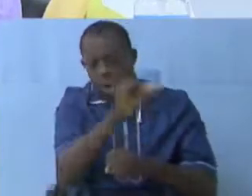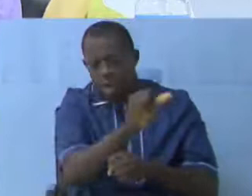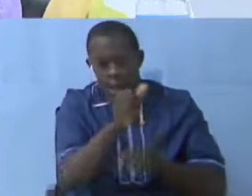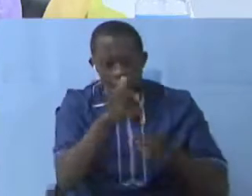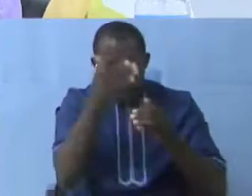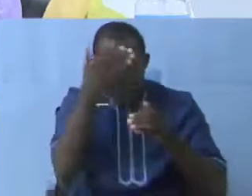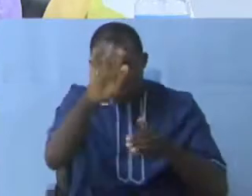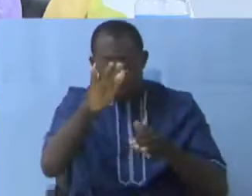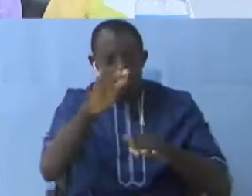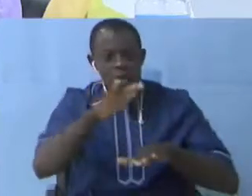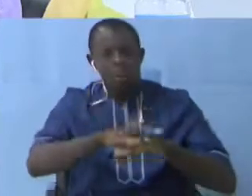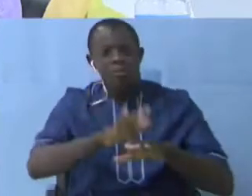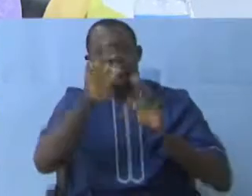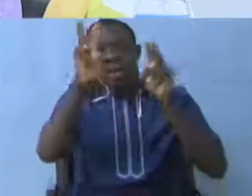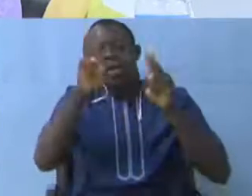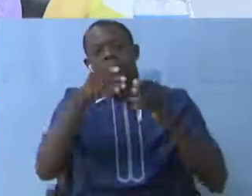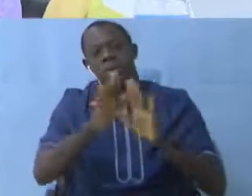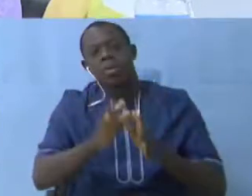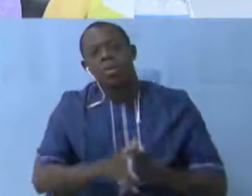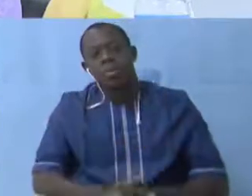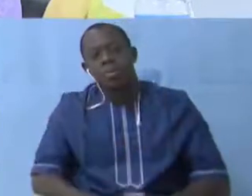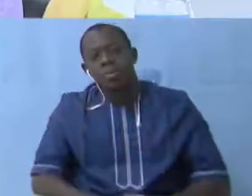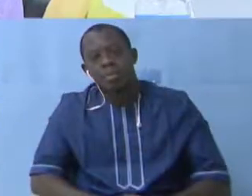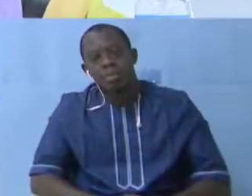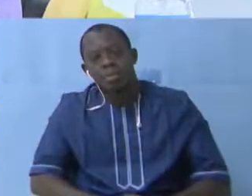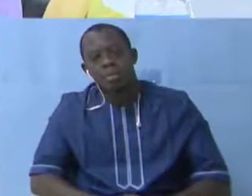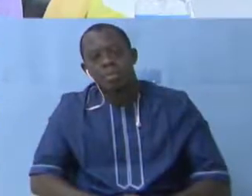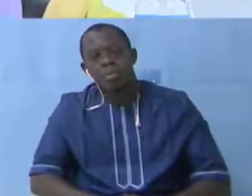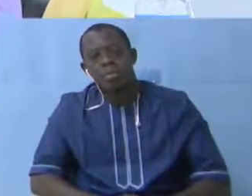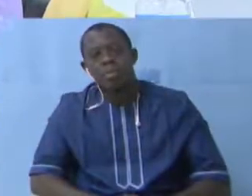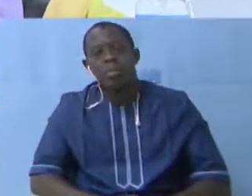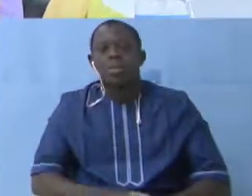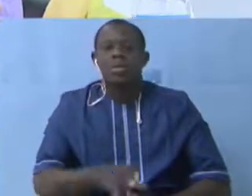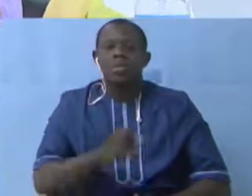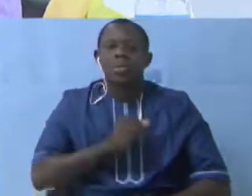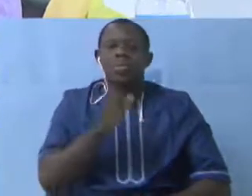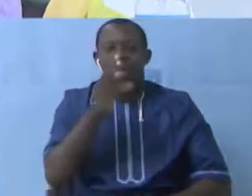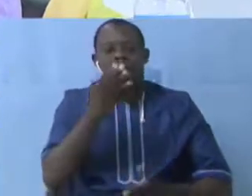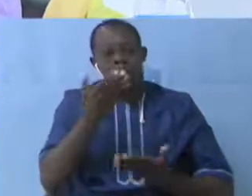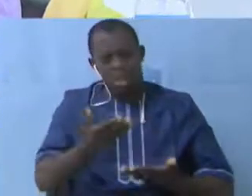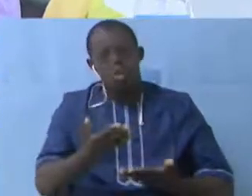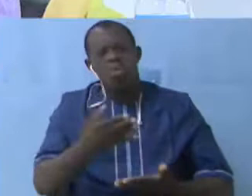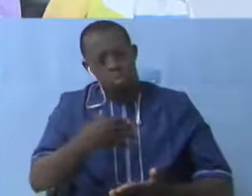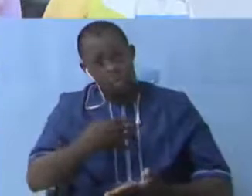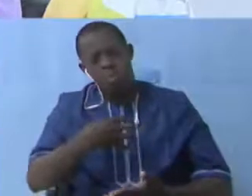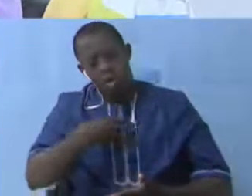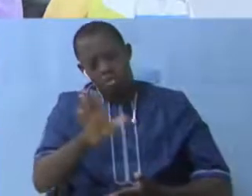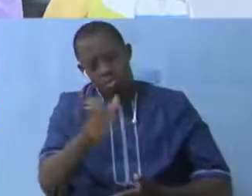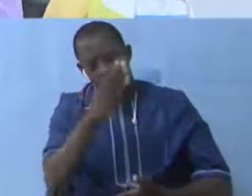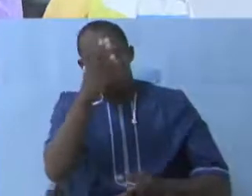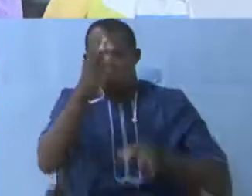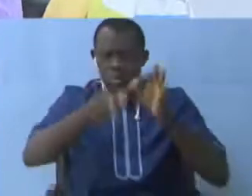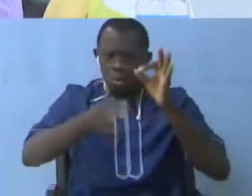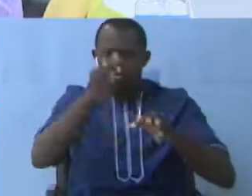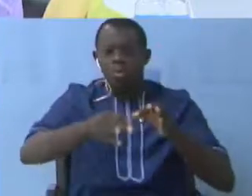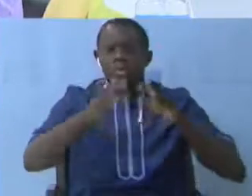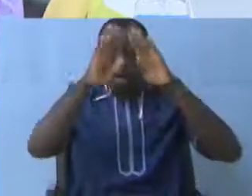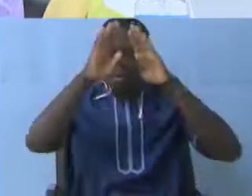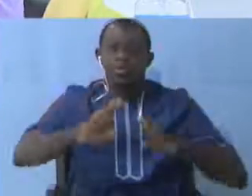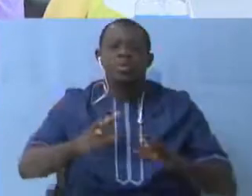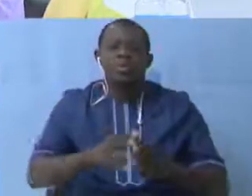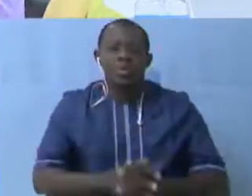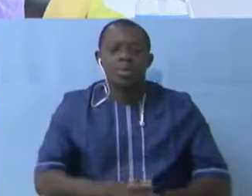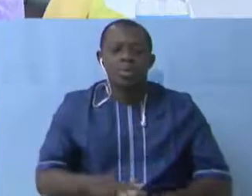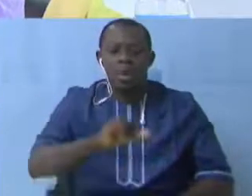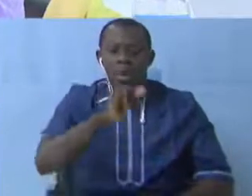Jammeh daal di soppaliwaat boppam. To say, well, I want to go to court. Di wax ne daal dafa bëgg a dem court. And